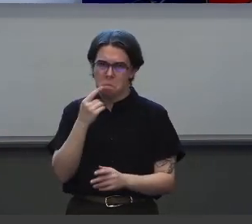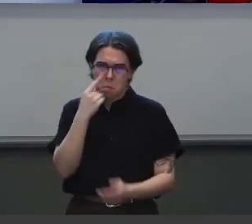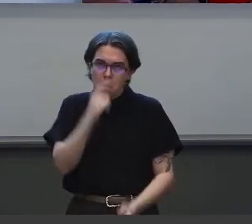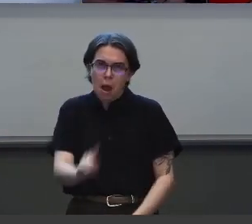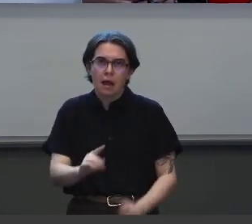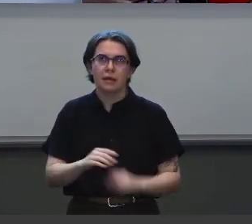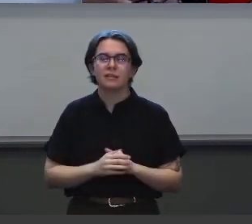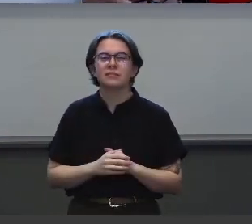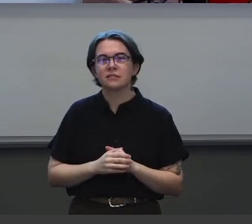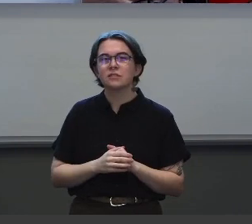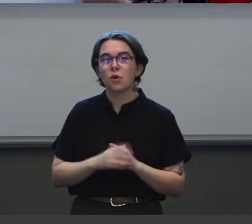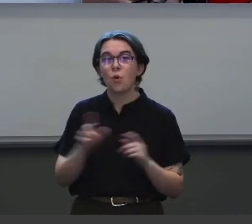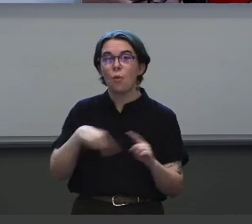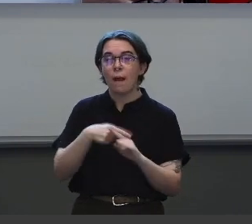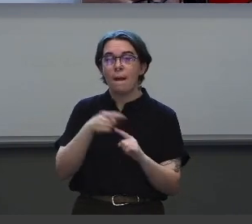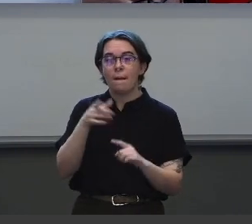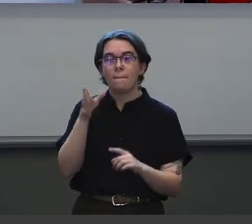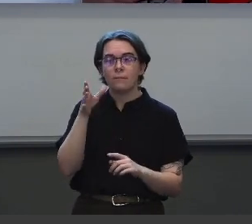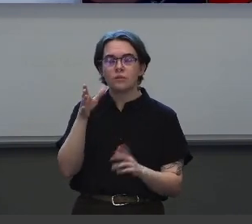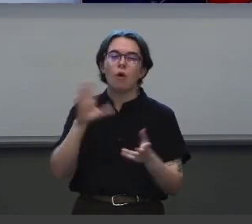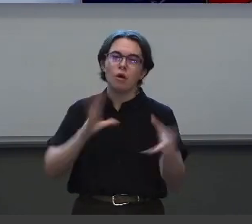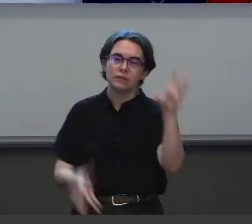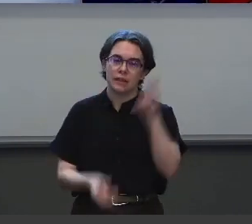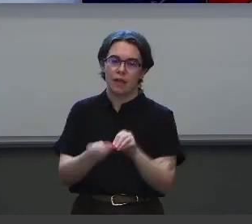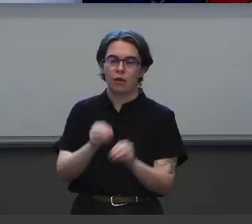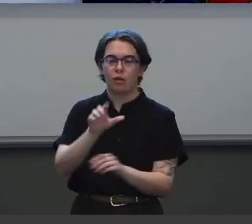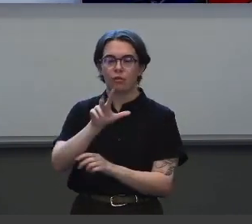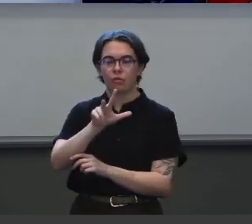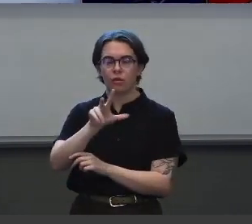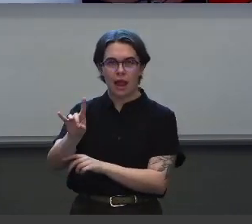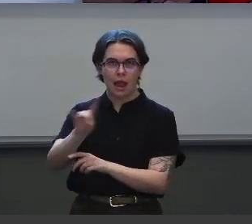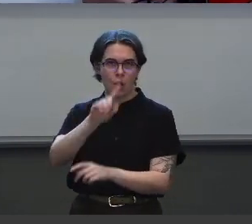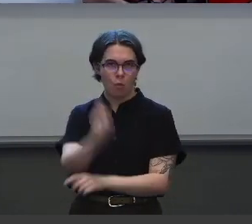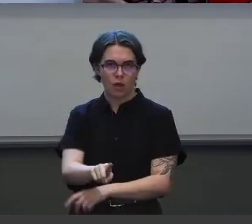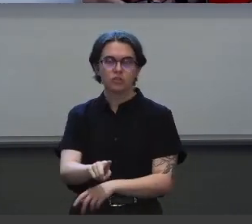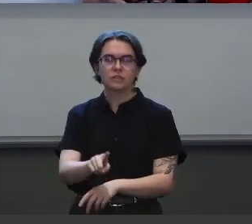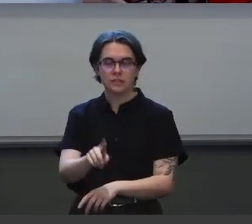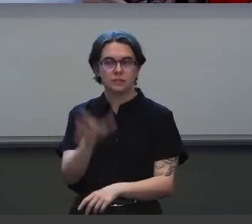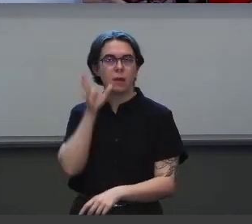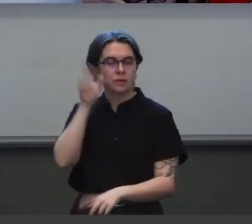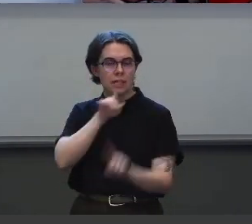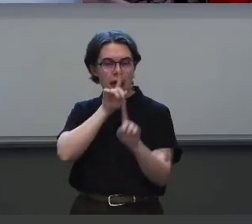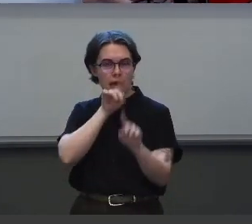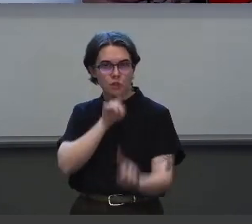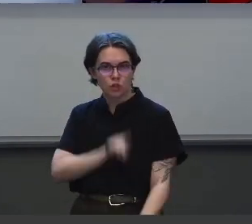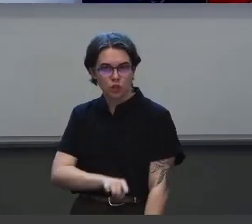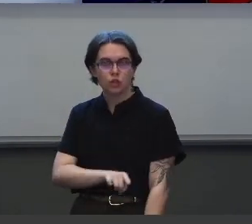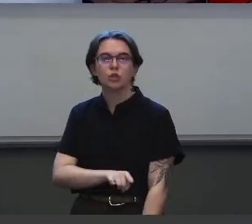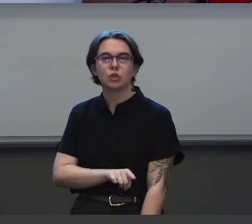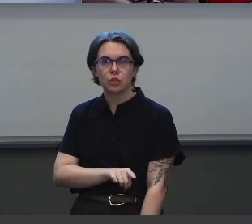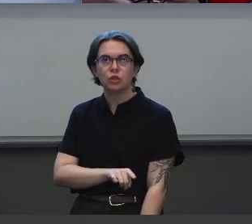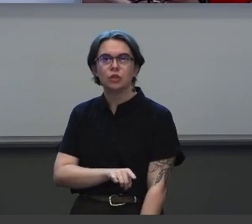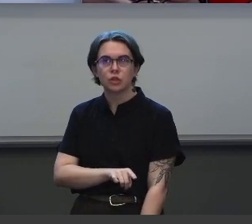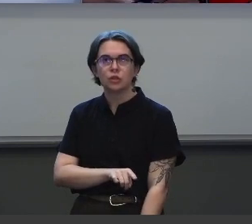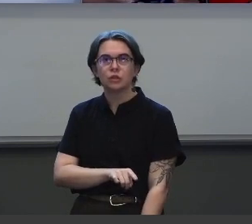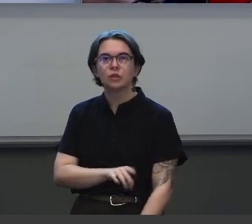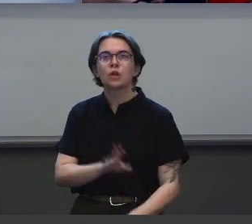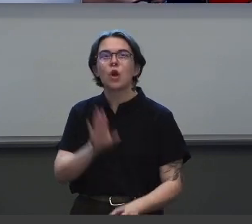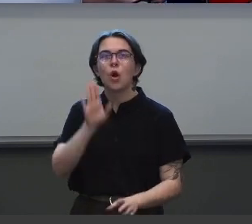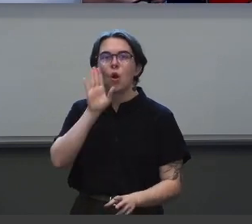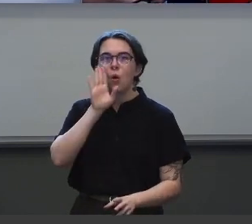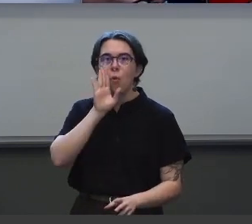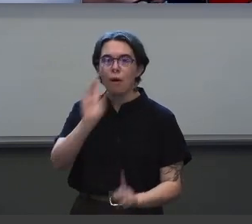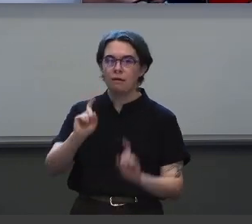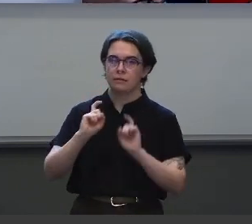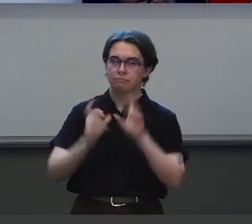So once parents have answered all 38 questions, again, those were just a subset of those questions, a score of 1 is assigned to